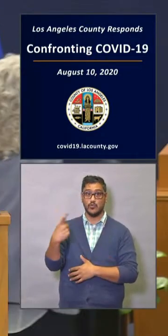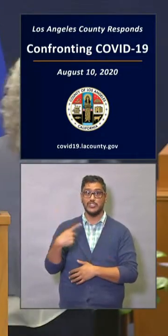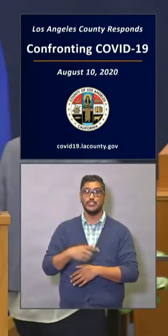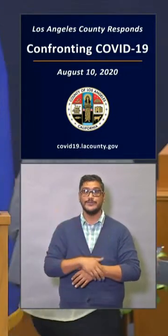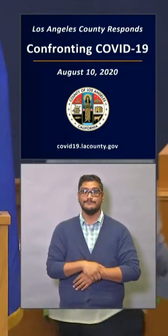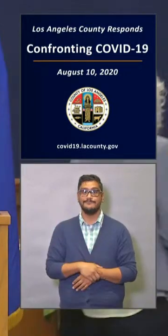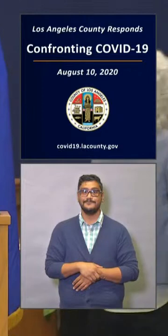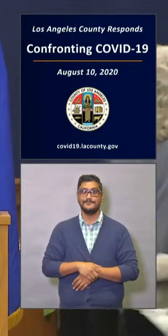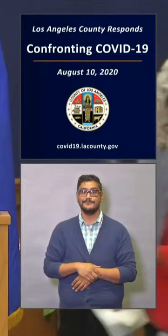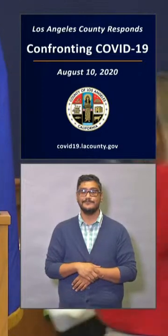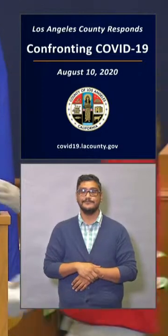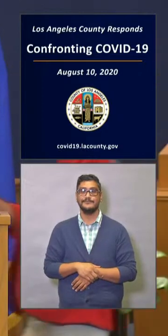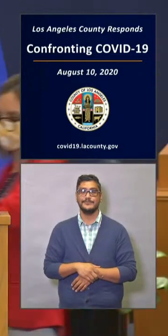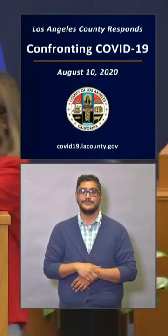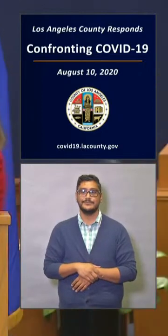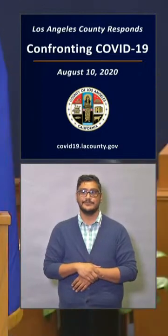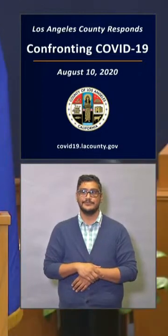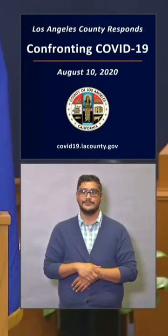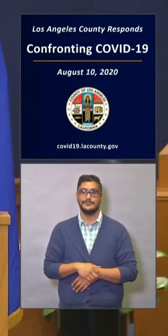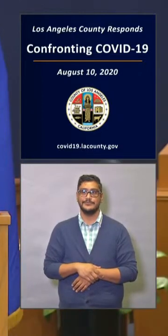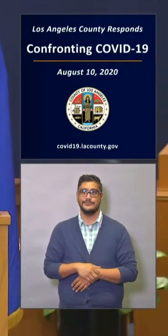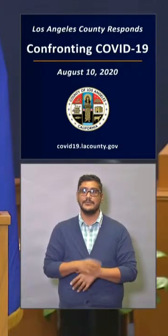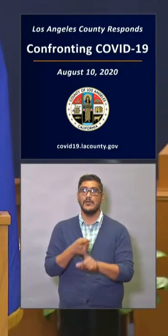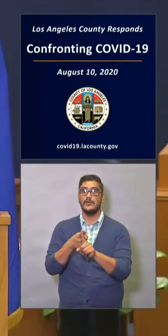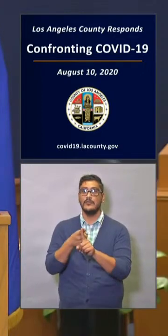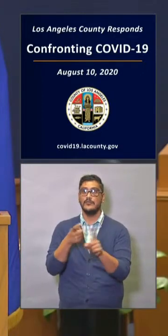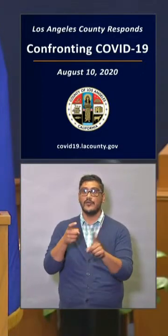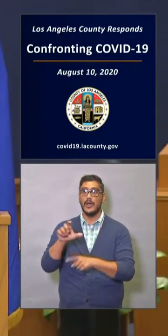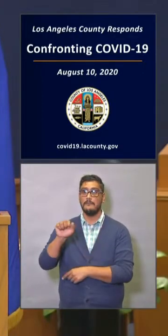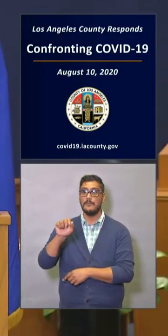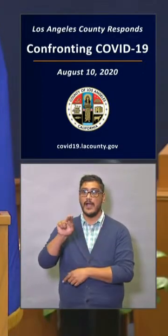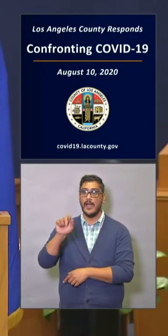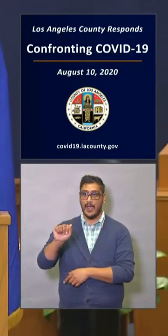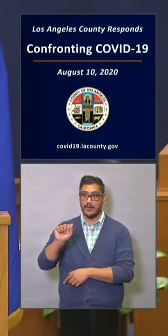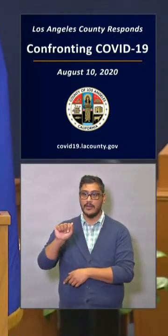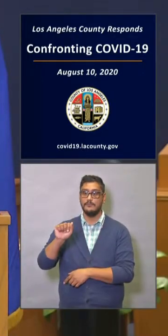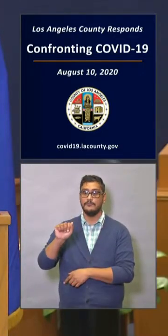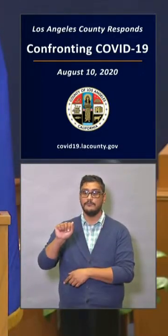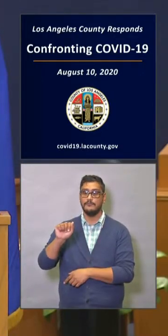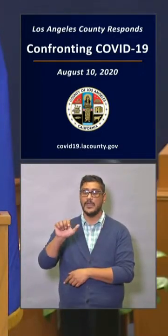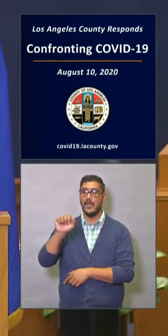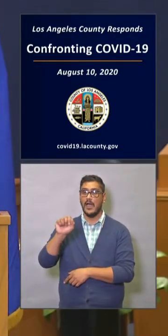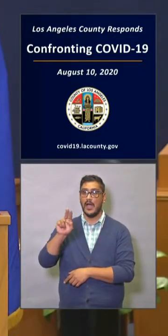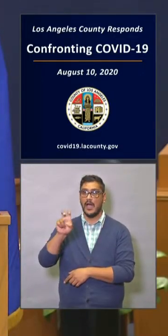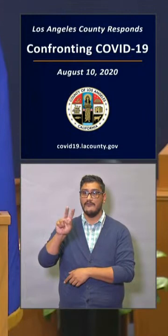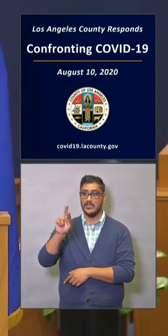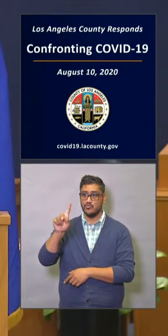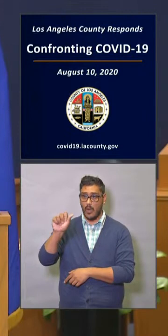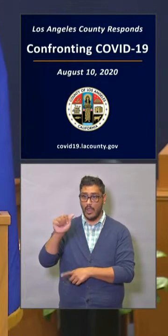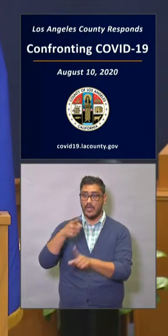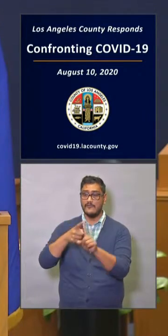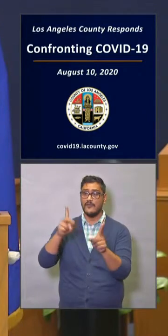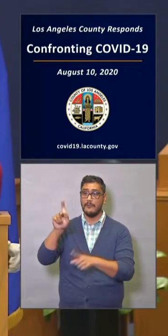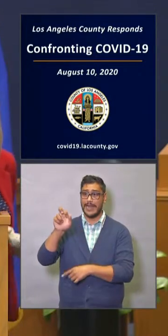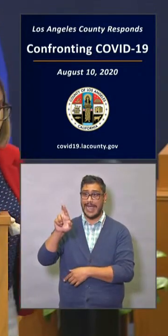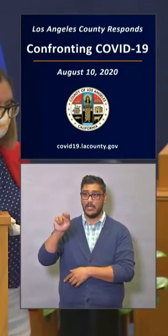question. Our next question comes from Anna Amendrala from Kaiser